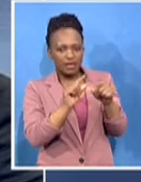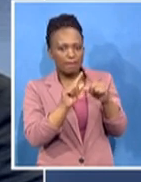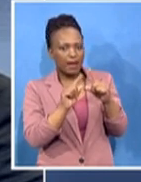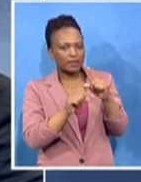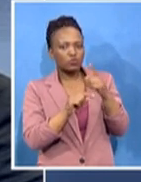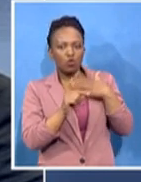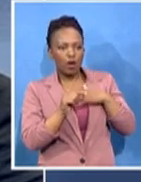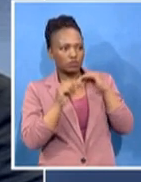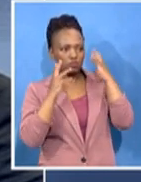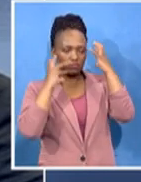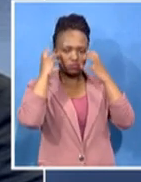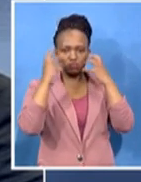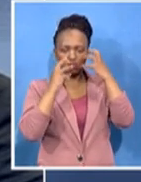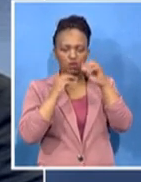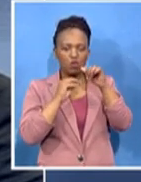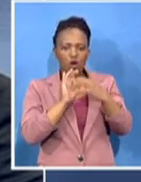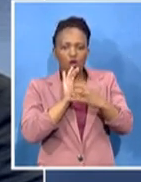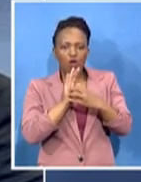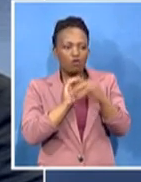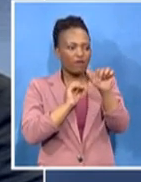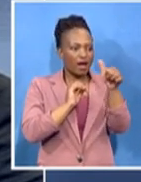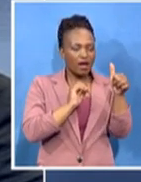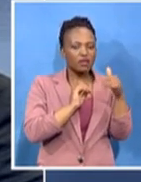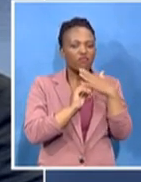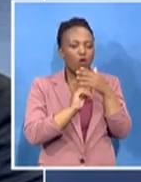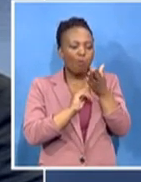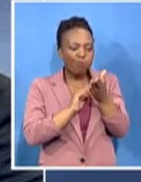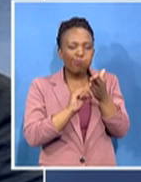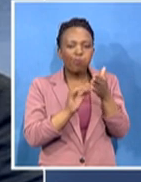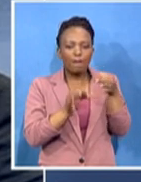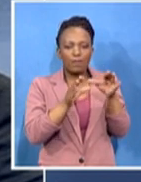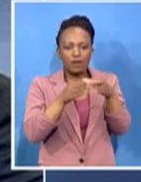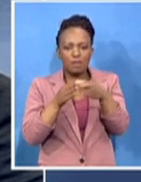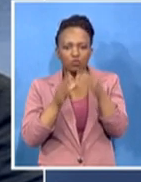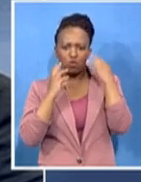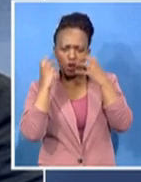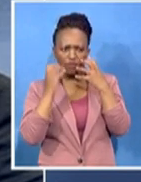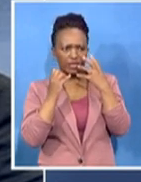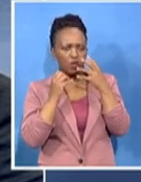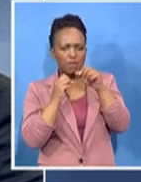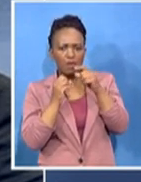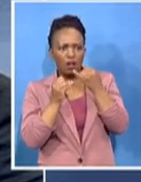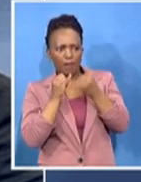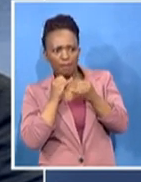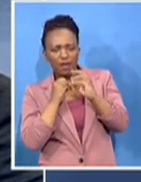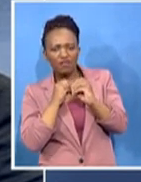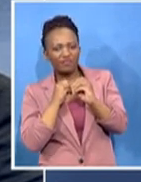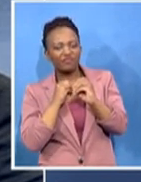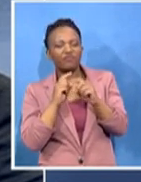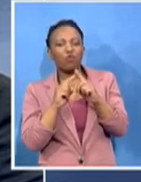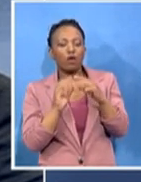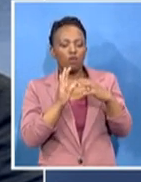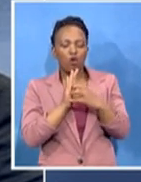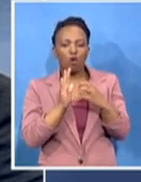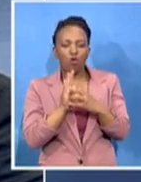already existing party. So the primary reason for rejection is that their logo causes confusion with a logo